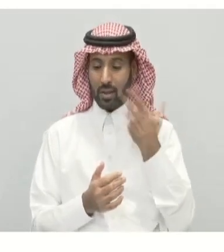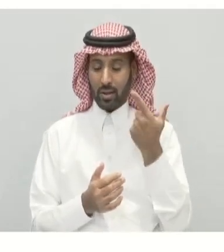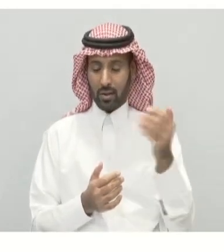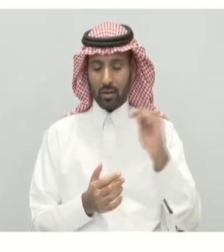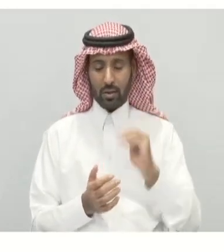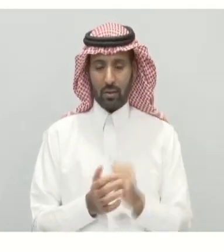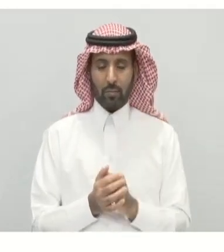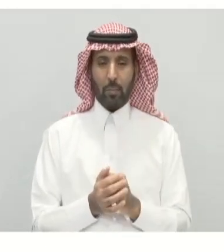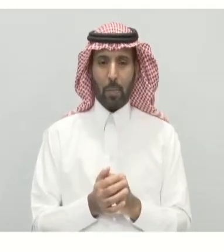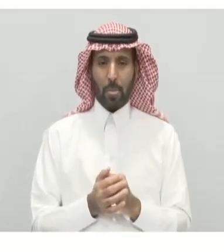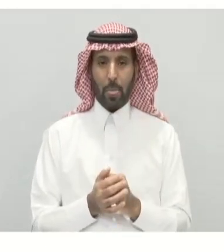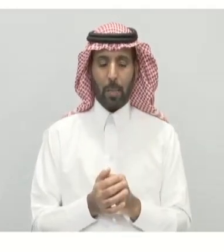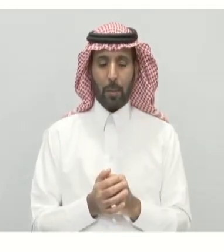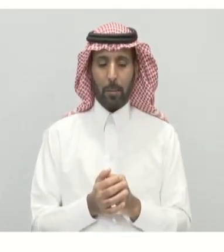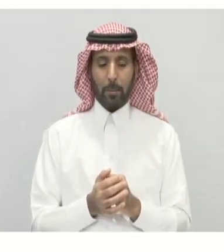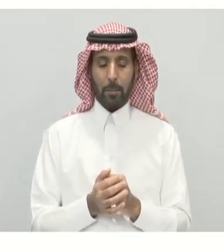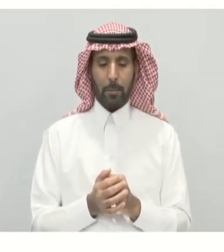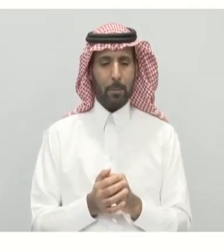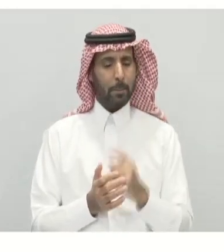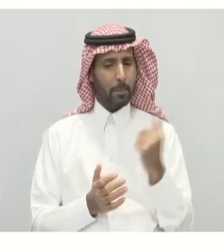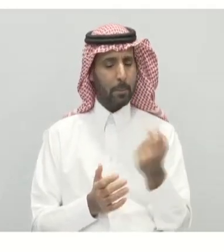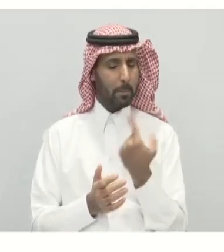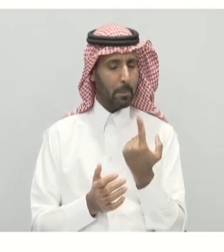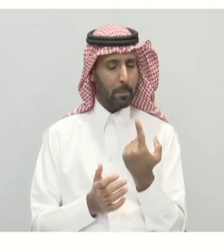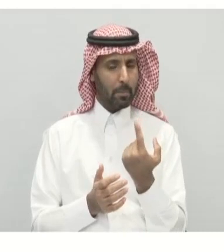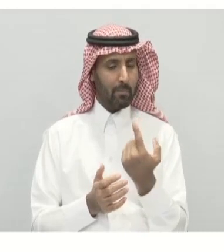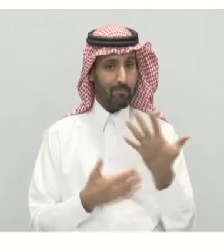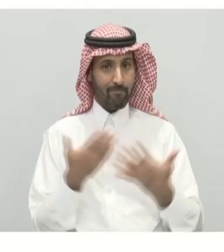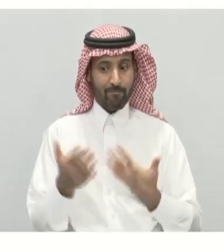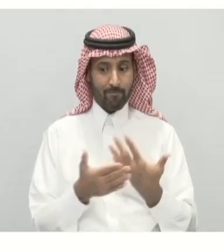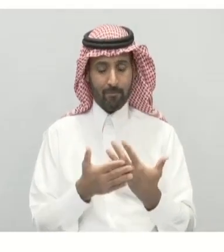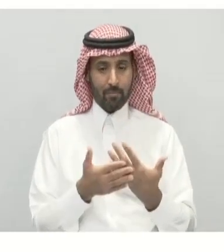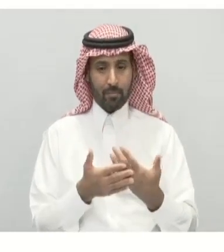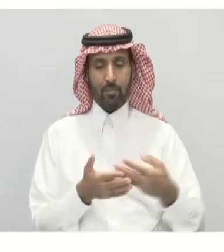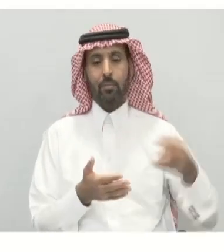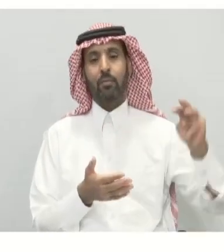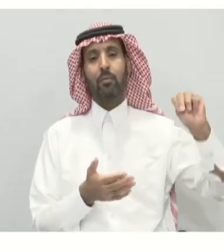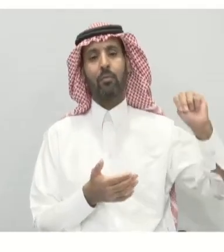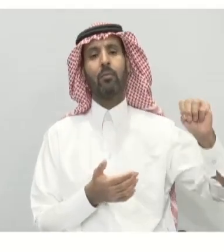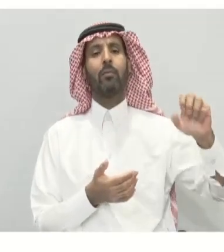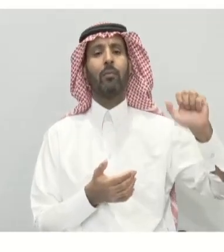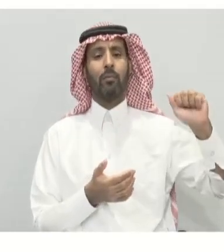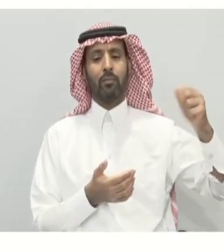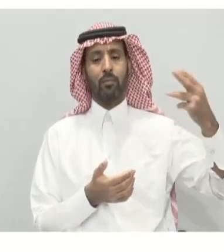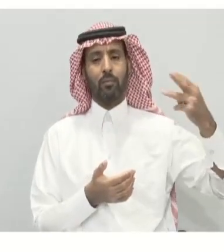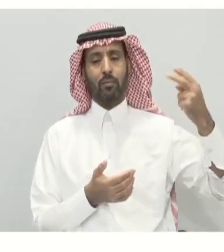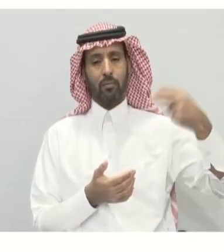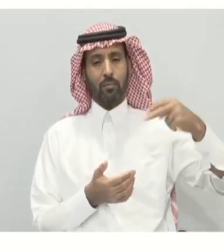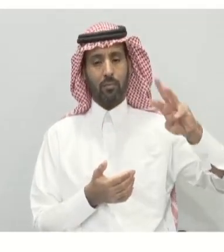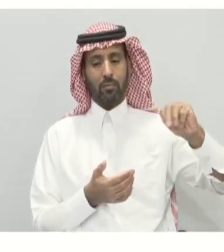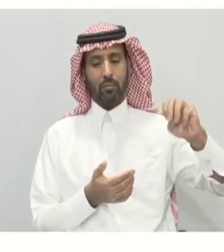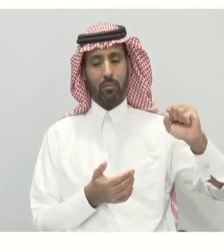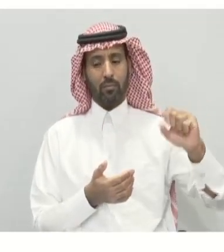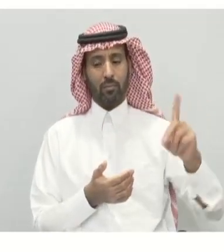answers for these two questions. What is Muhammad's problem? Summarize it in two sentences. And what does